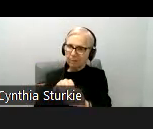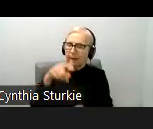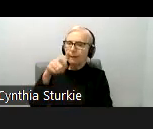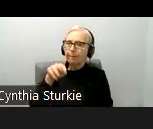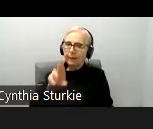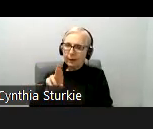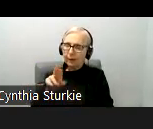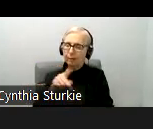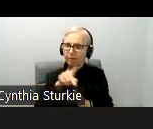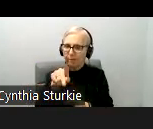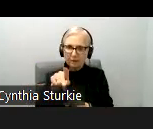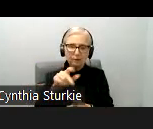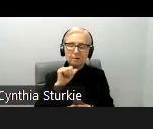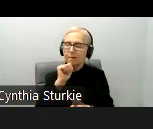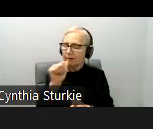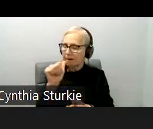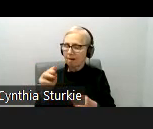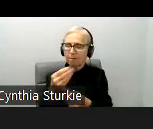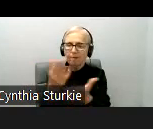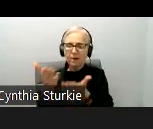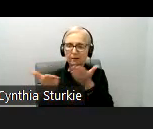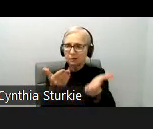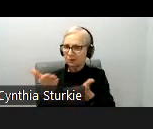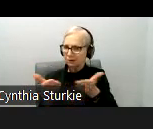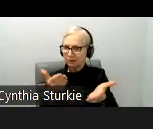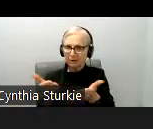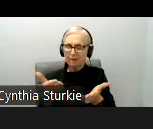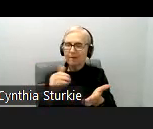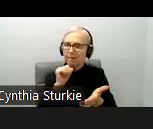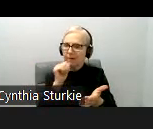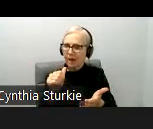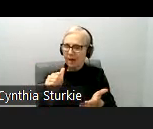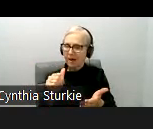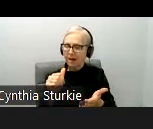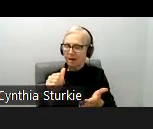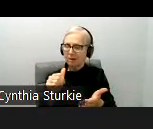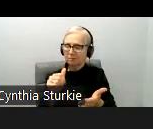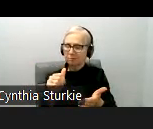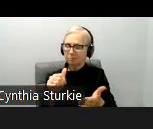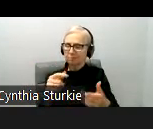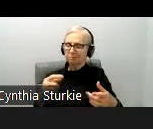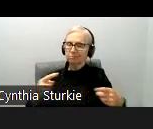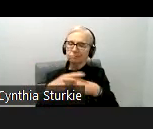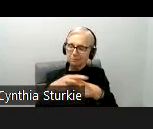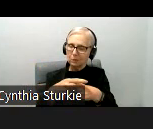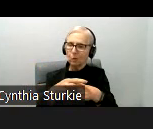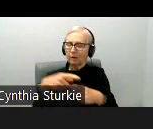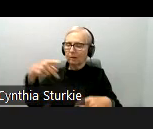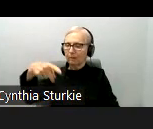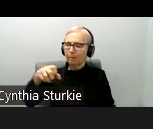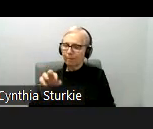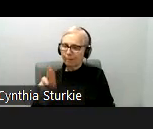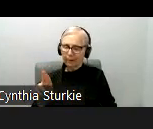providing services that compromise the dynamic of a peer-to-peer relationship or that are outside the scope of providing